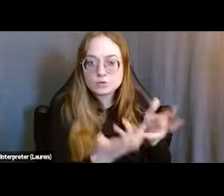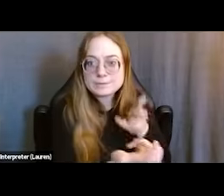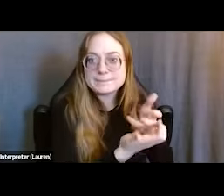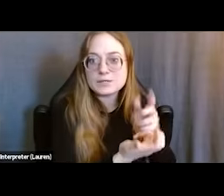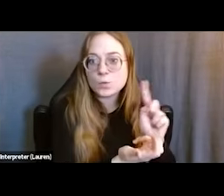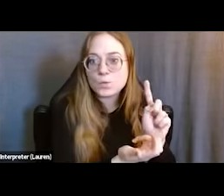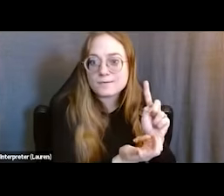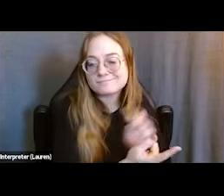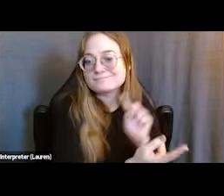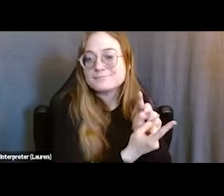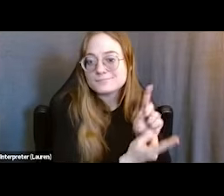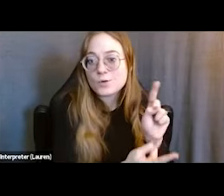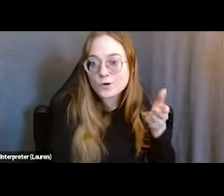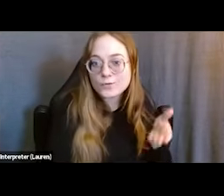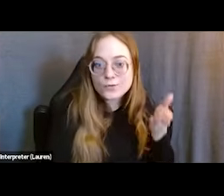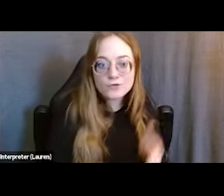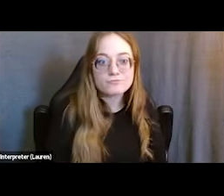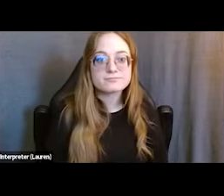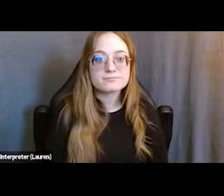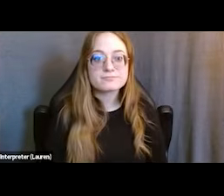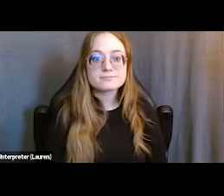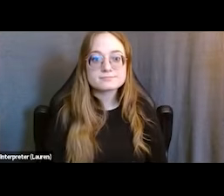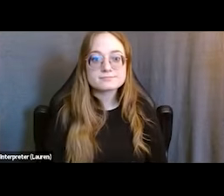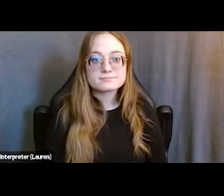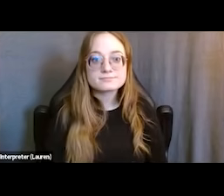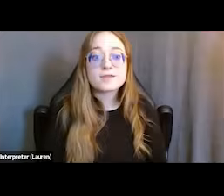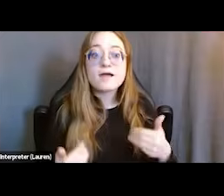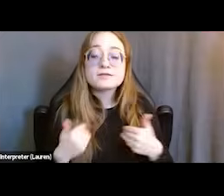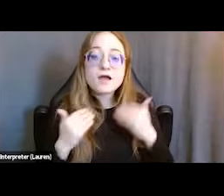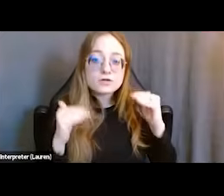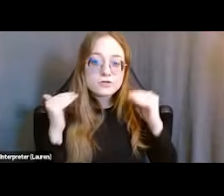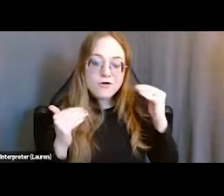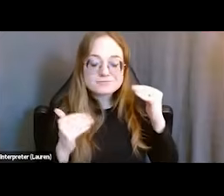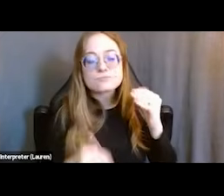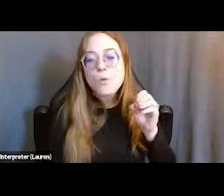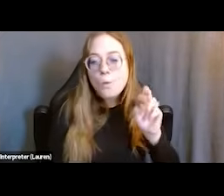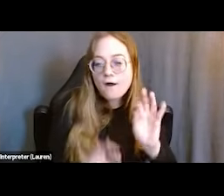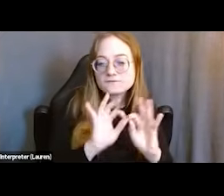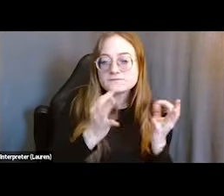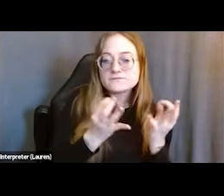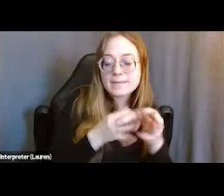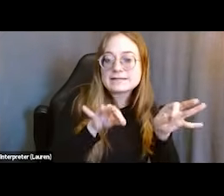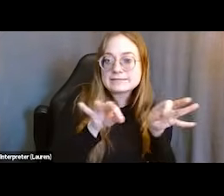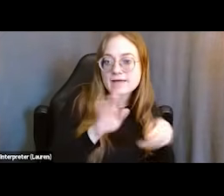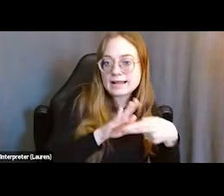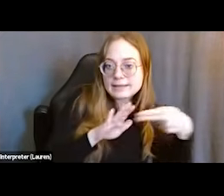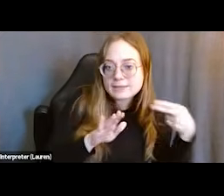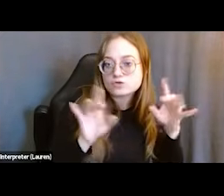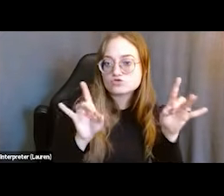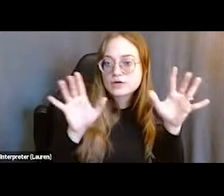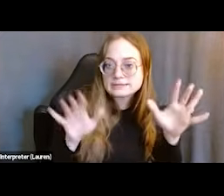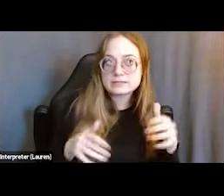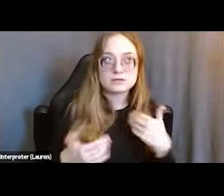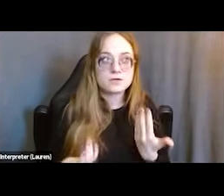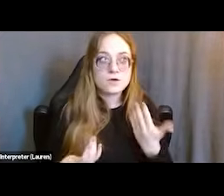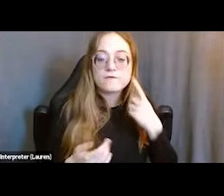young adult and family defines the crisis. In other words, they say, I don't know what's going on, but I need help. We send help. We don't